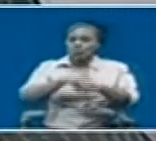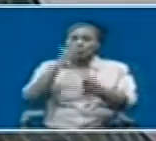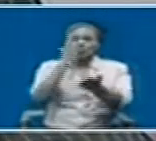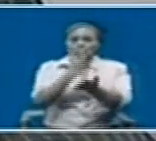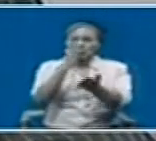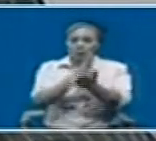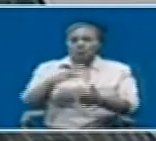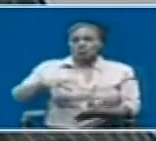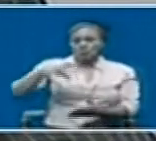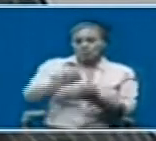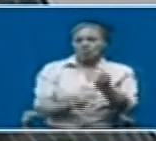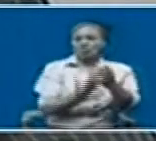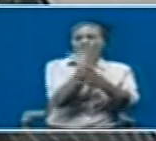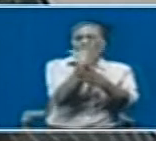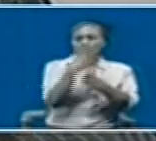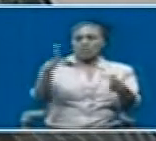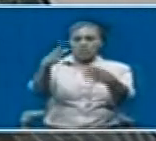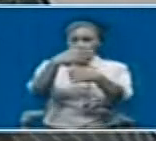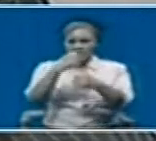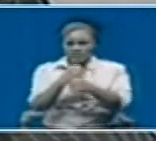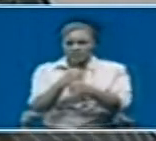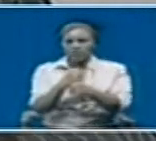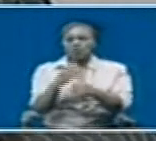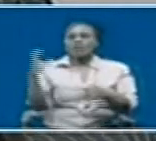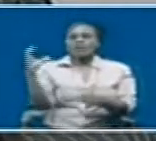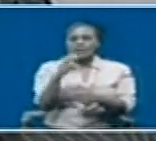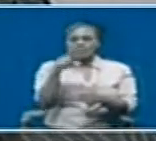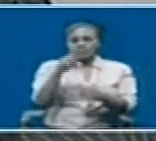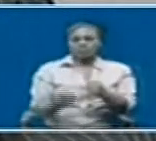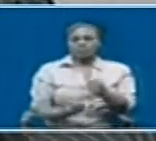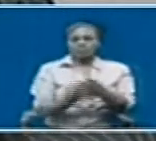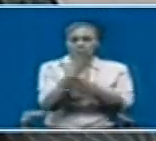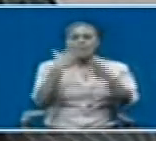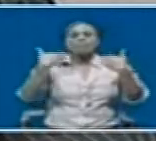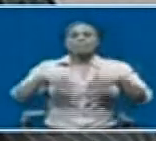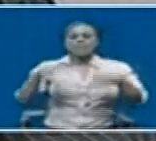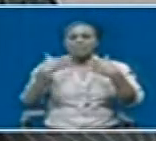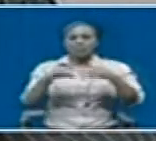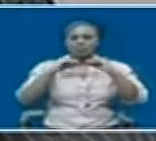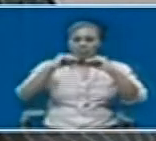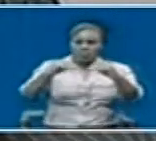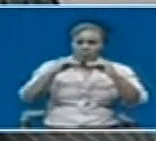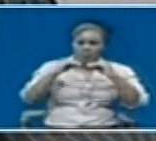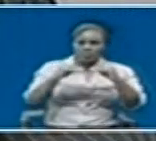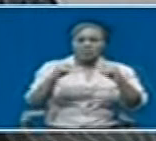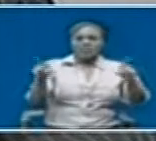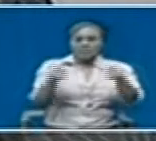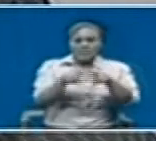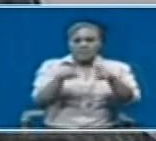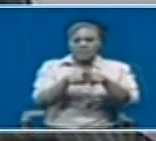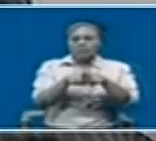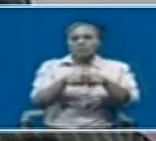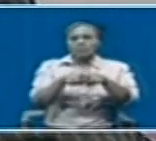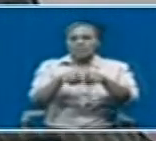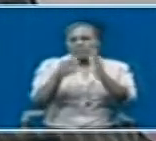growing companies, growing industries are looking more and more towards universities to develop people mm-hmm. who are well trained and groomed to suit the kind